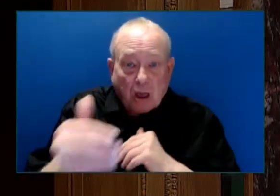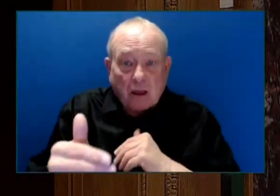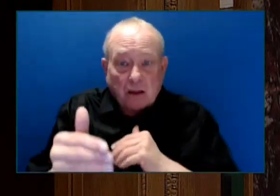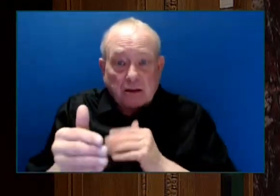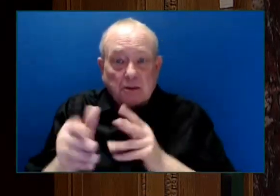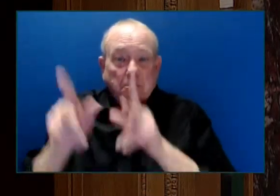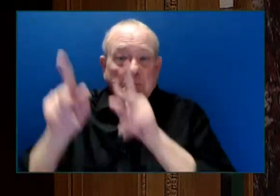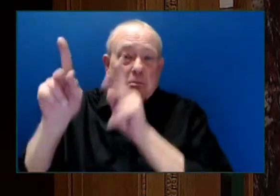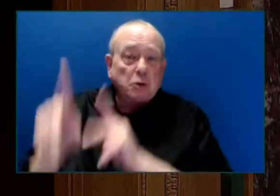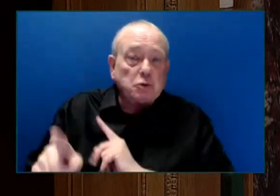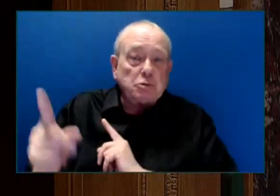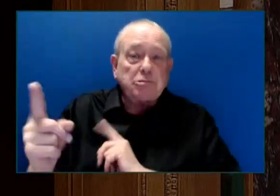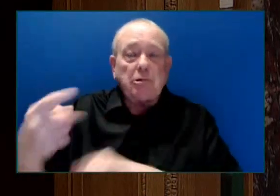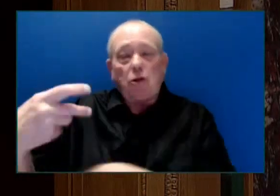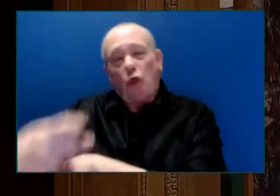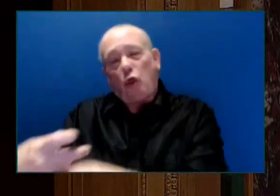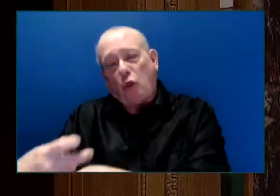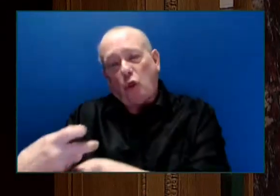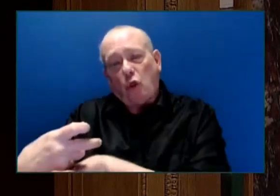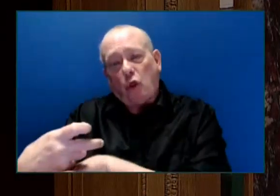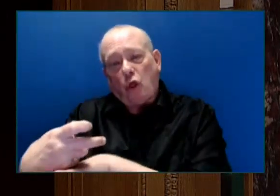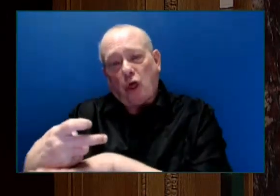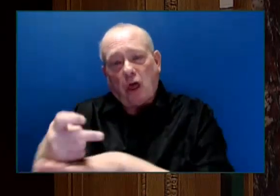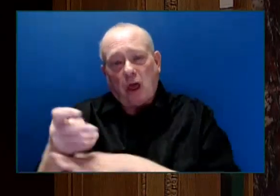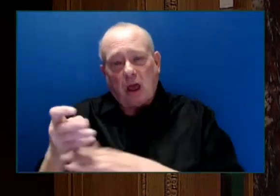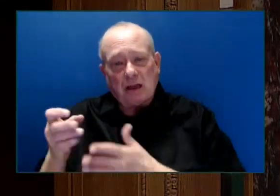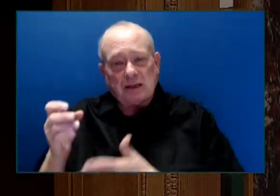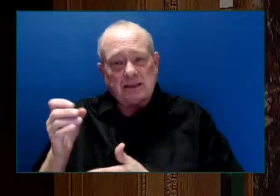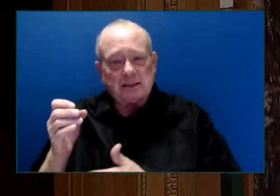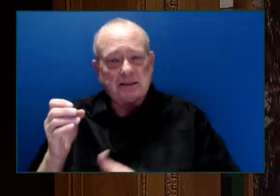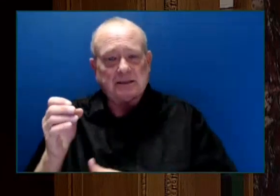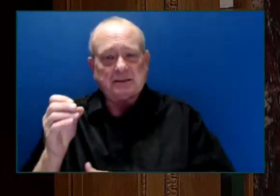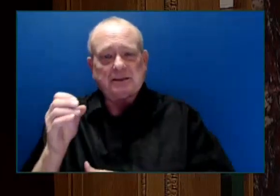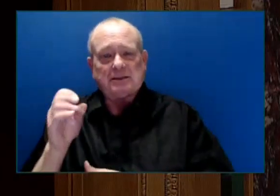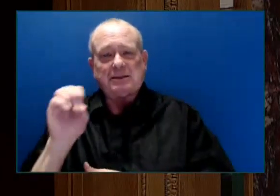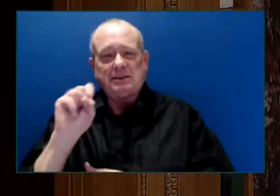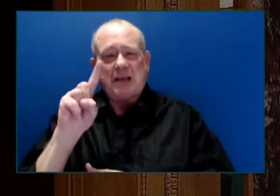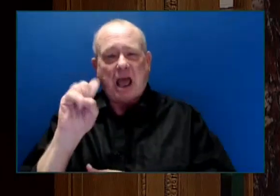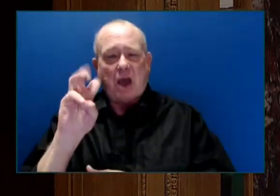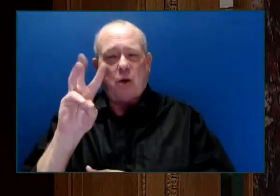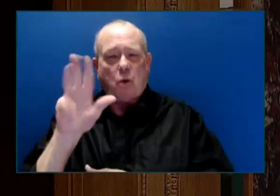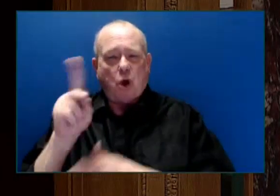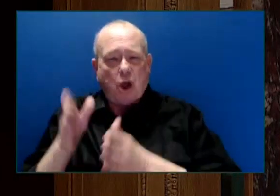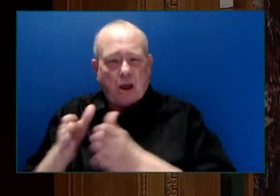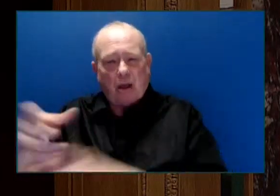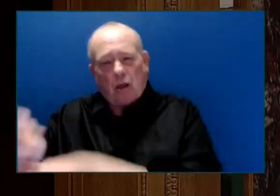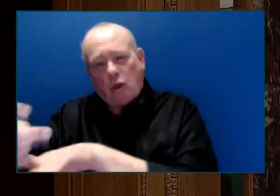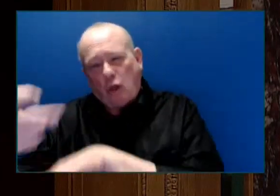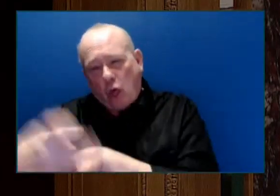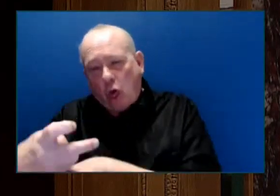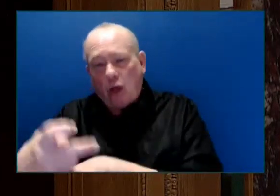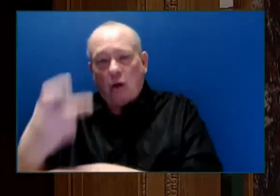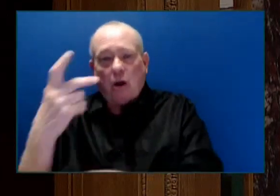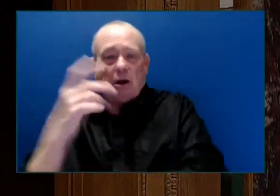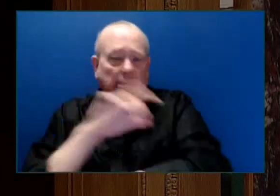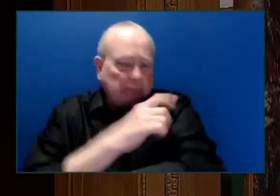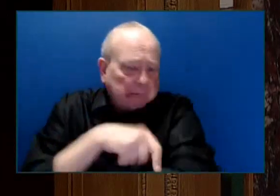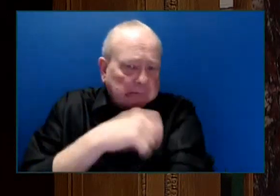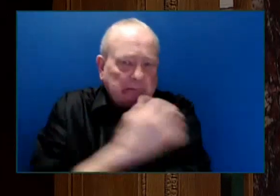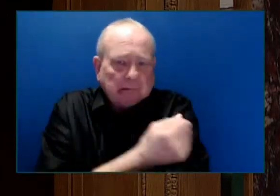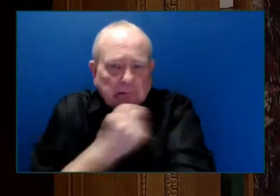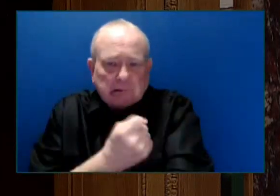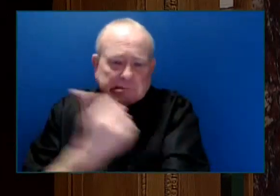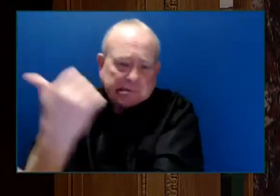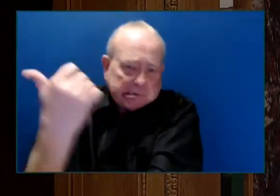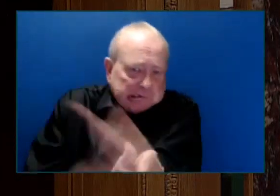strewn about. And, Mr. Speaker, if the Premier doesn't think that the proliferation of drug